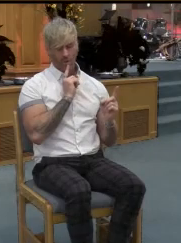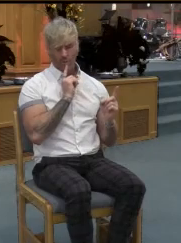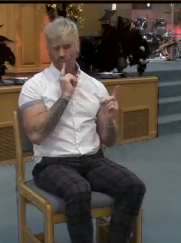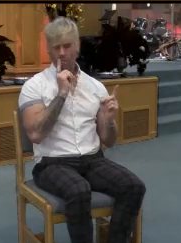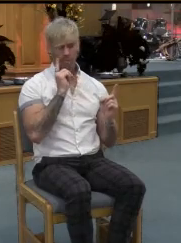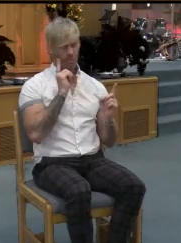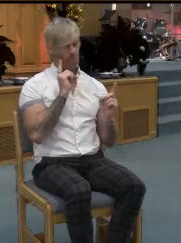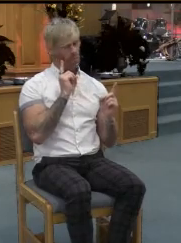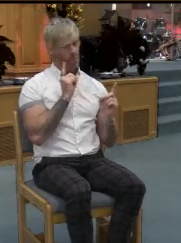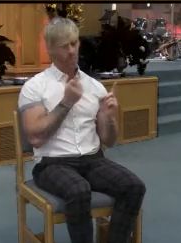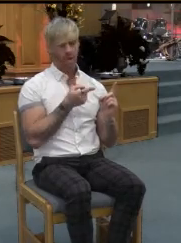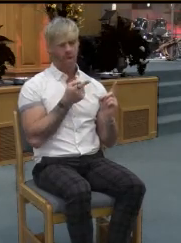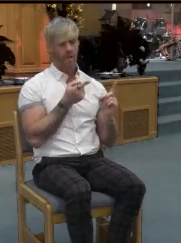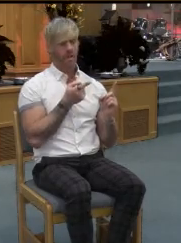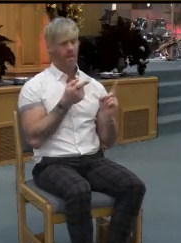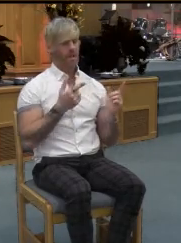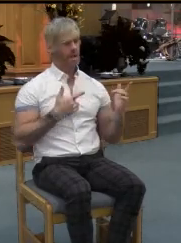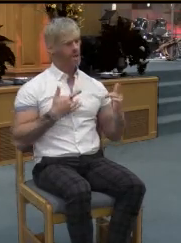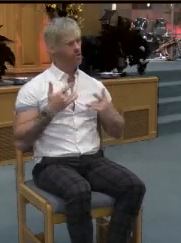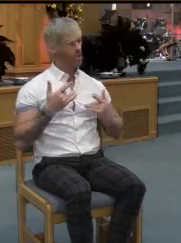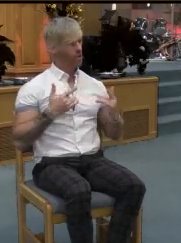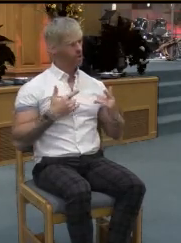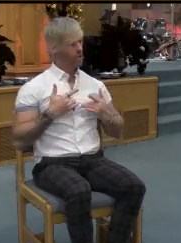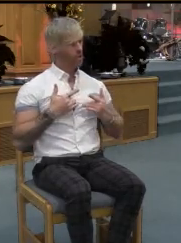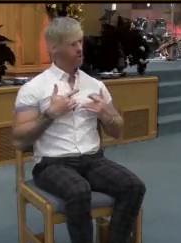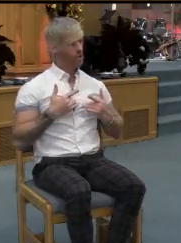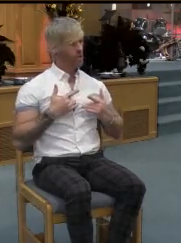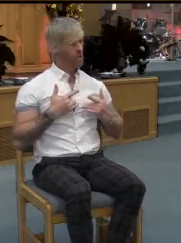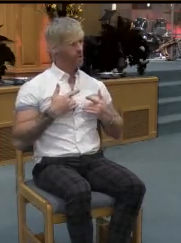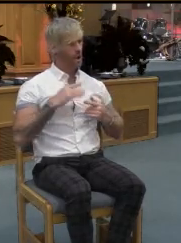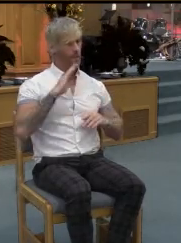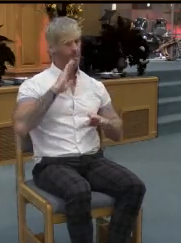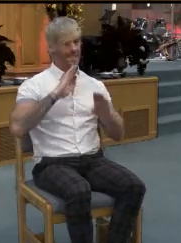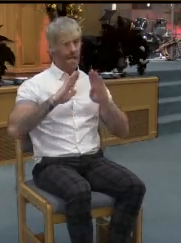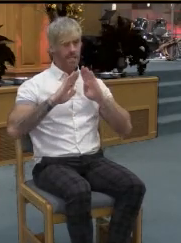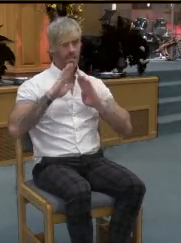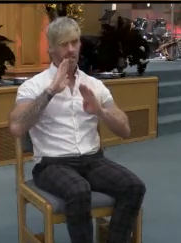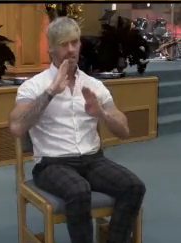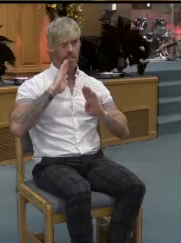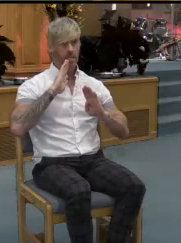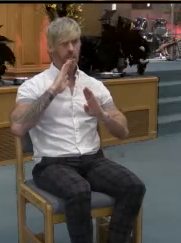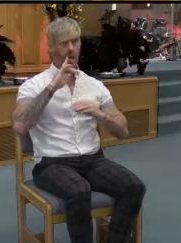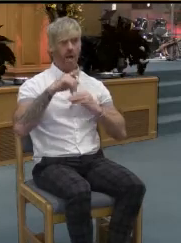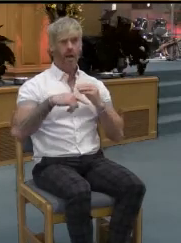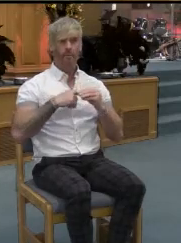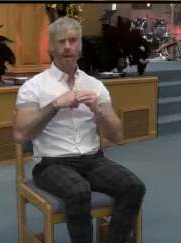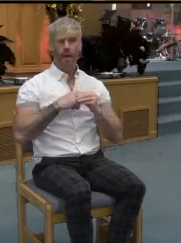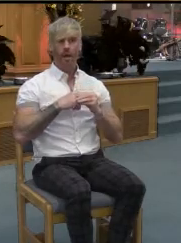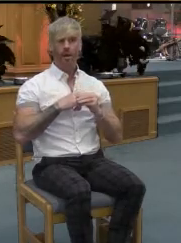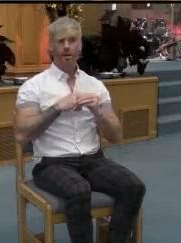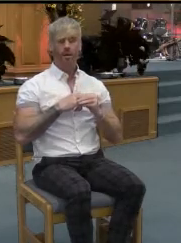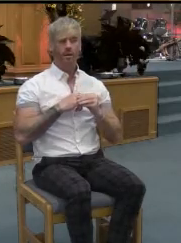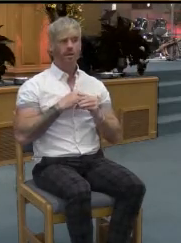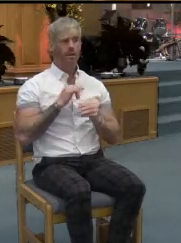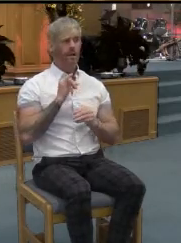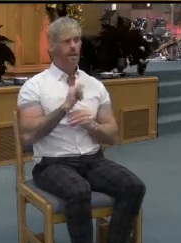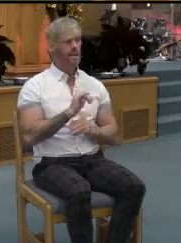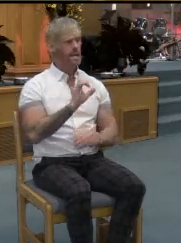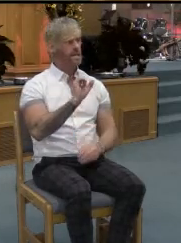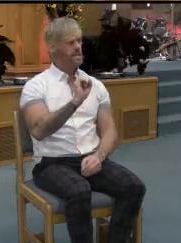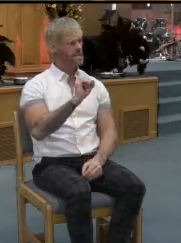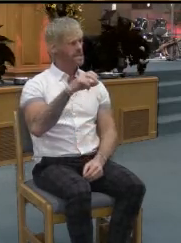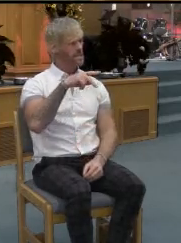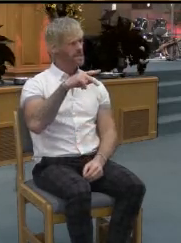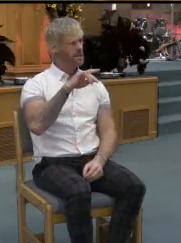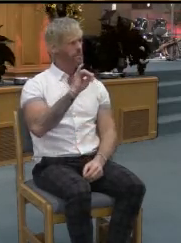really concerned, upset about this spy balloon that had